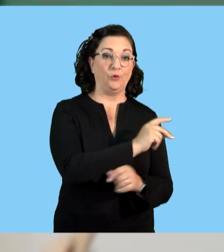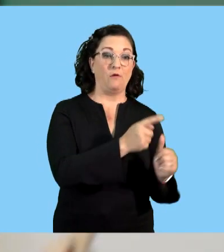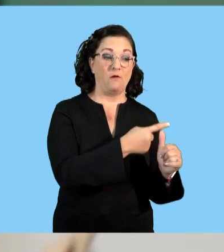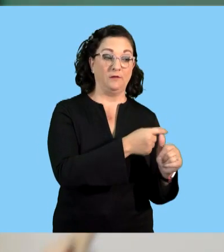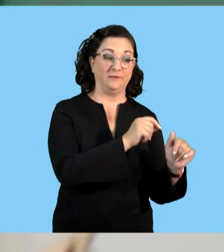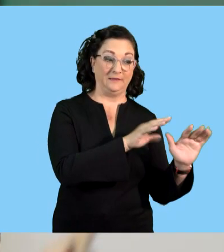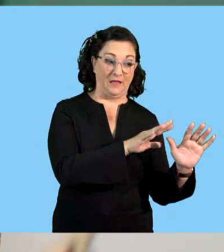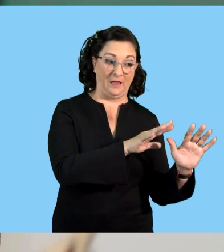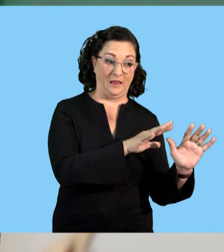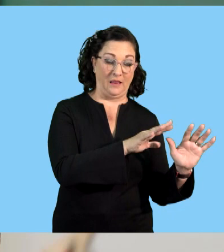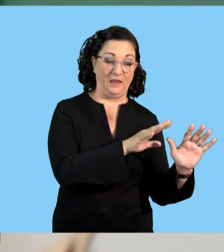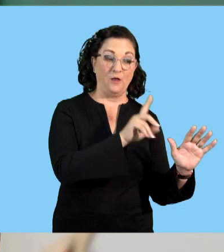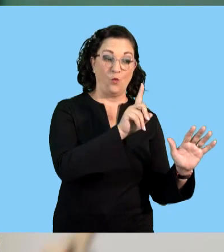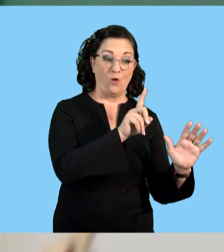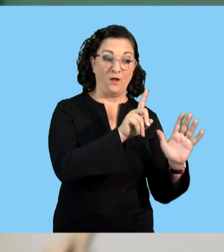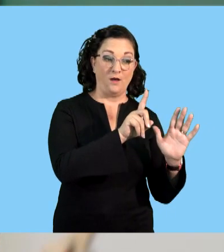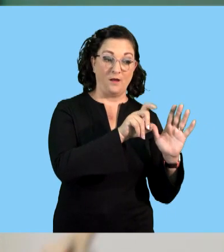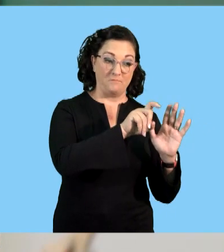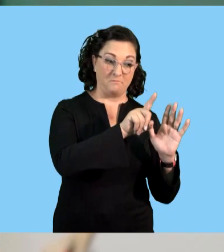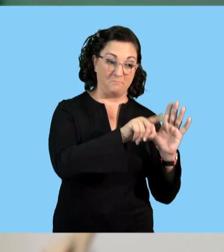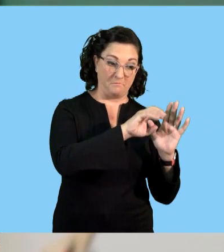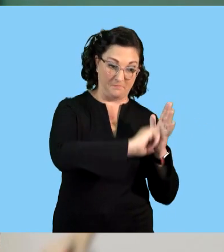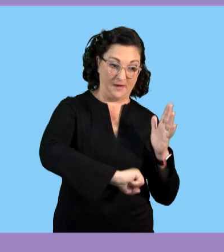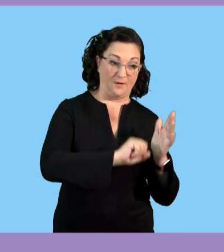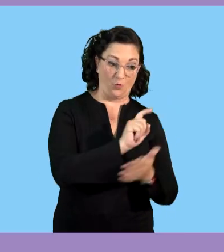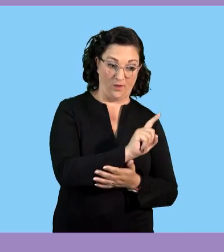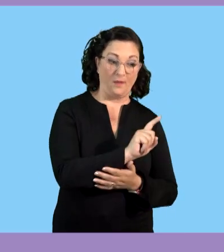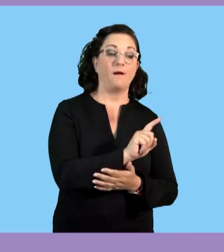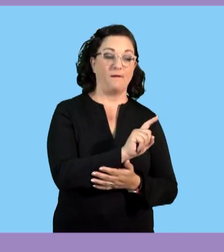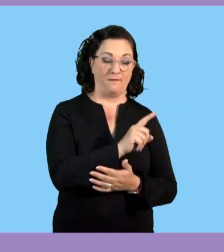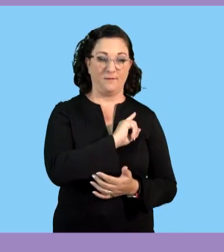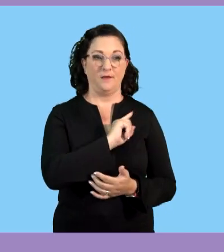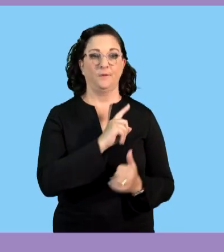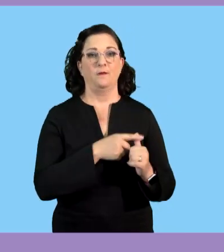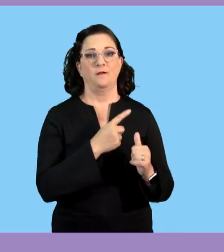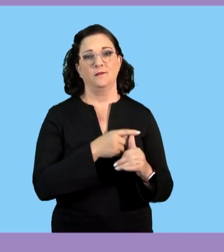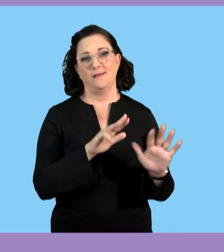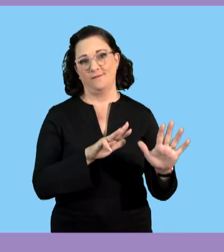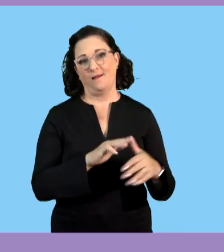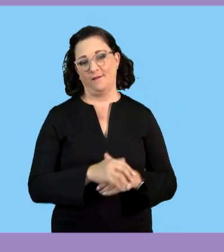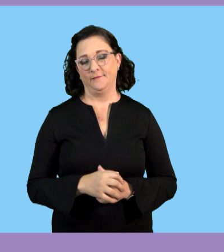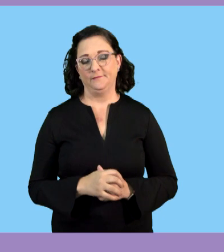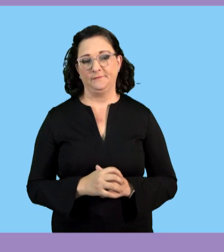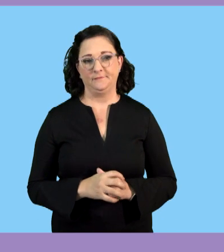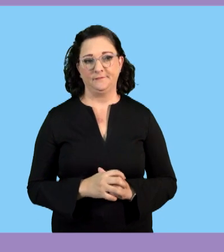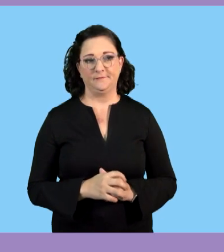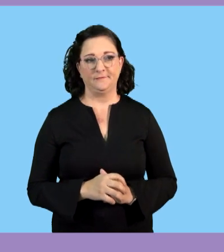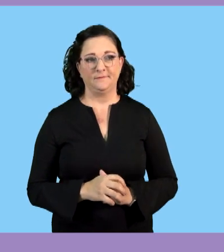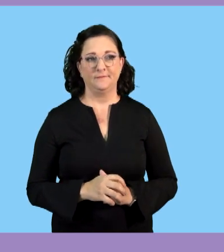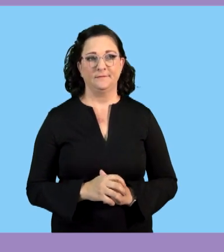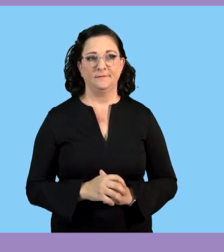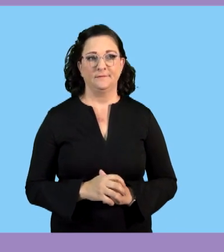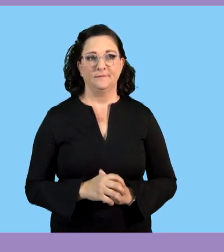of 10. And then when we subtracted 1 from that 10, our final answer was that 9 that is given there.